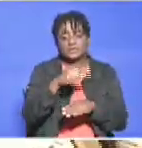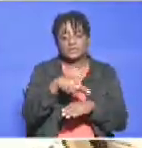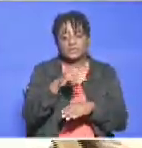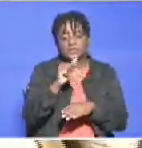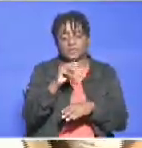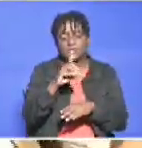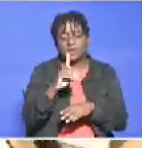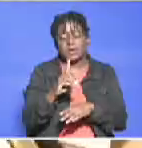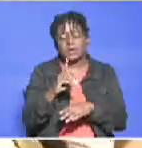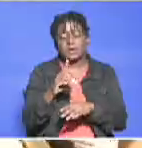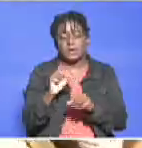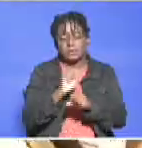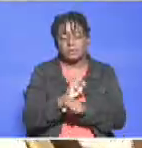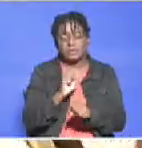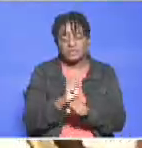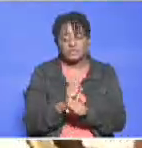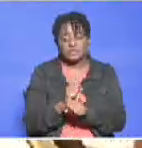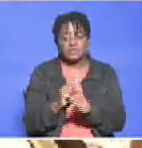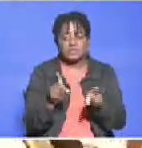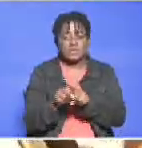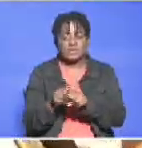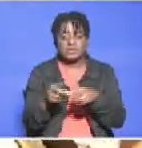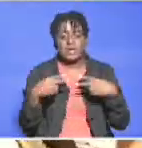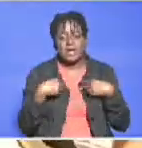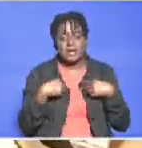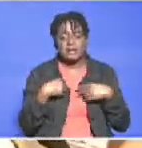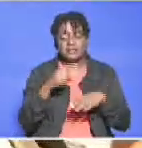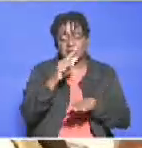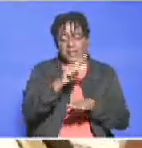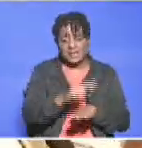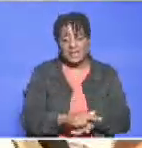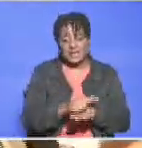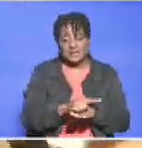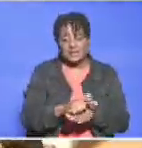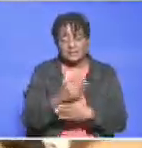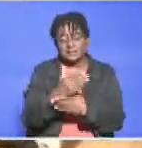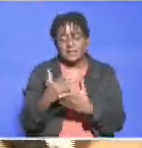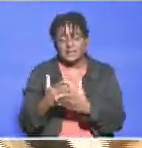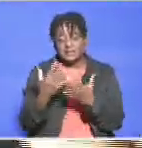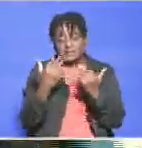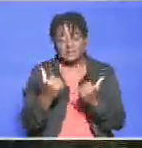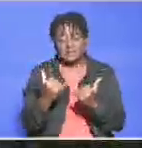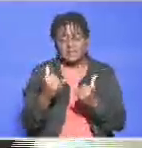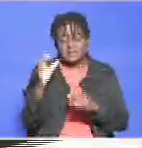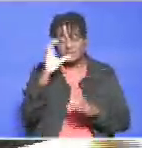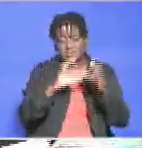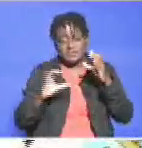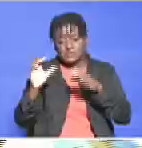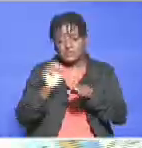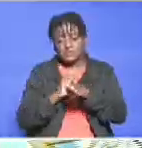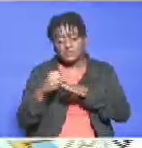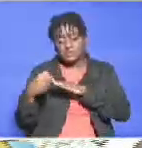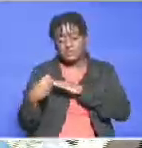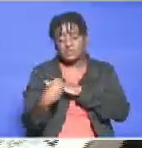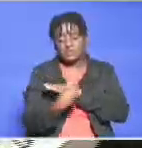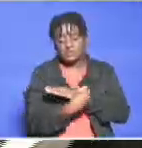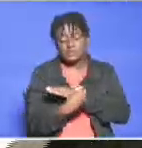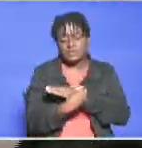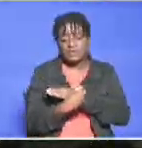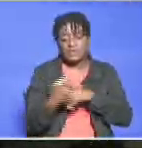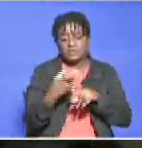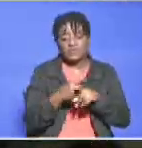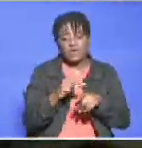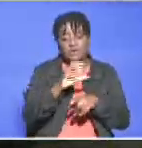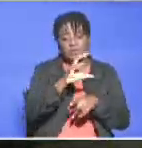sweeps. We also have a land element that is currently combing the shoreline from the Compass Point area.